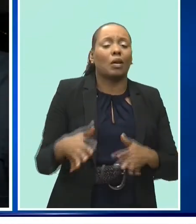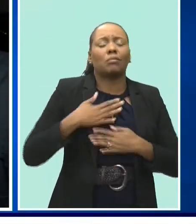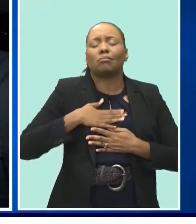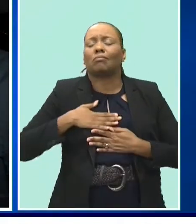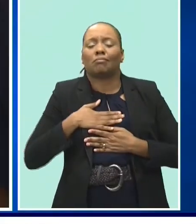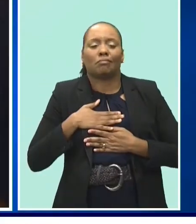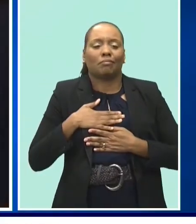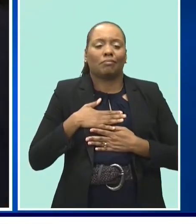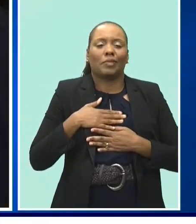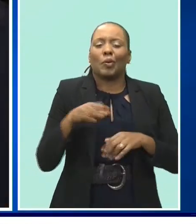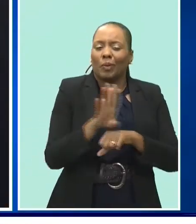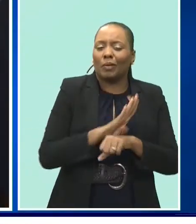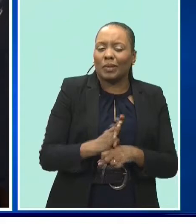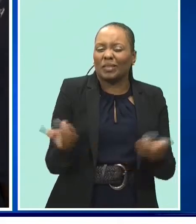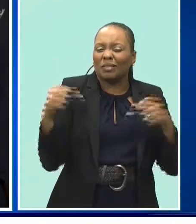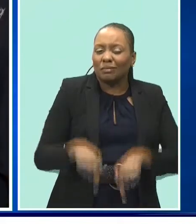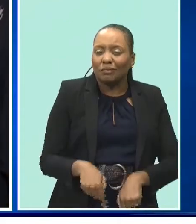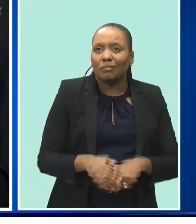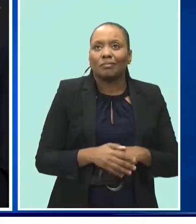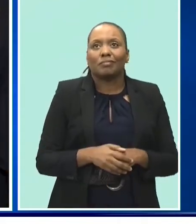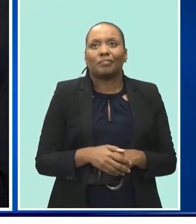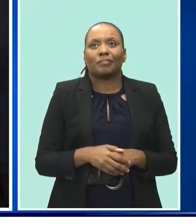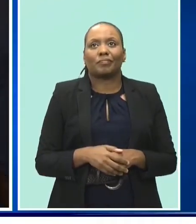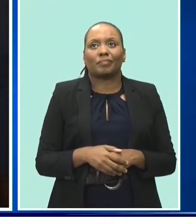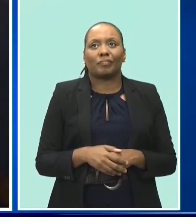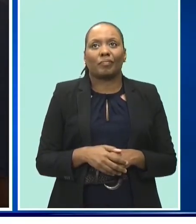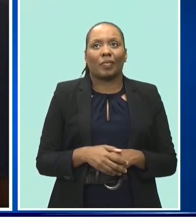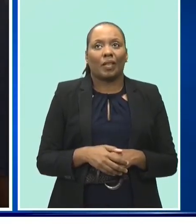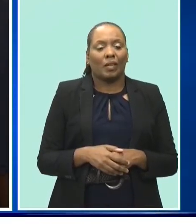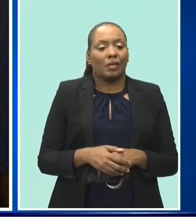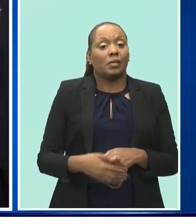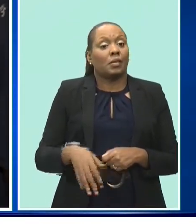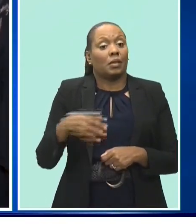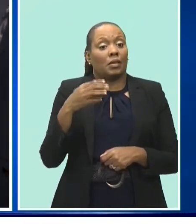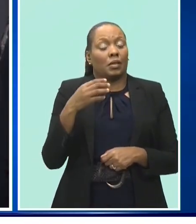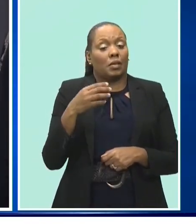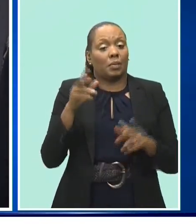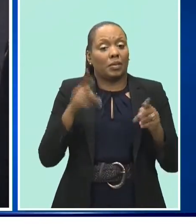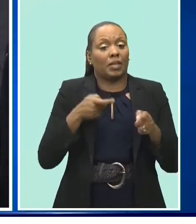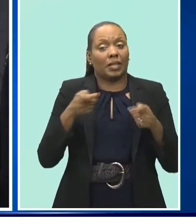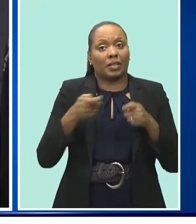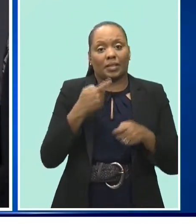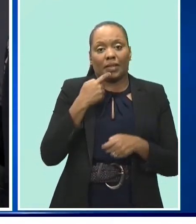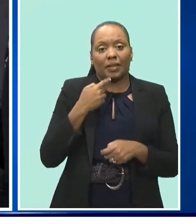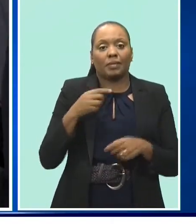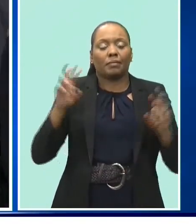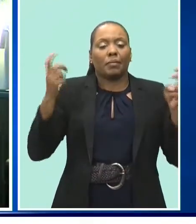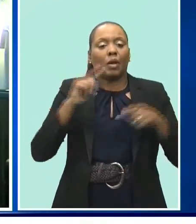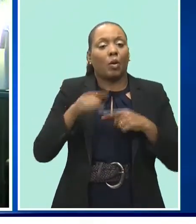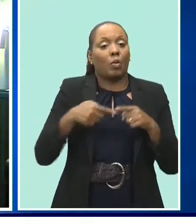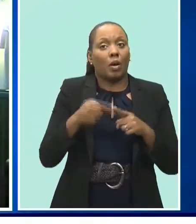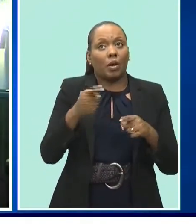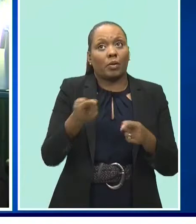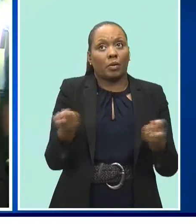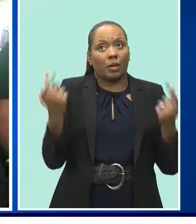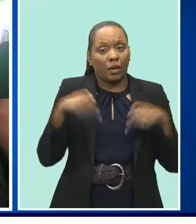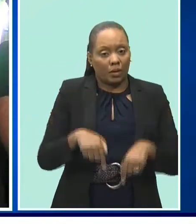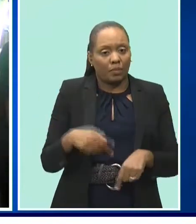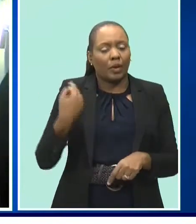than Barbados. 1627 owner Jojetta Crookendale says their motto is, when you're here, your family. Here in